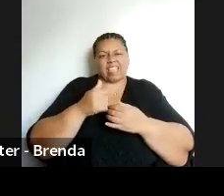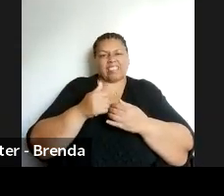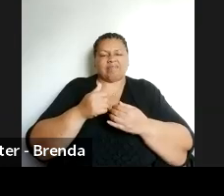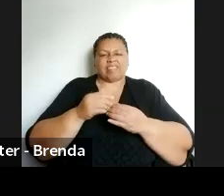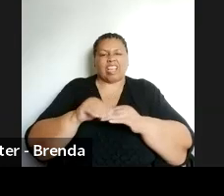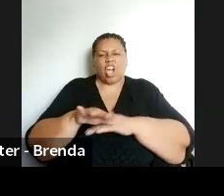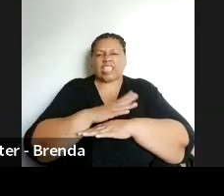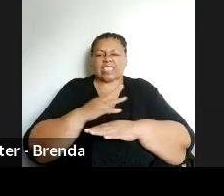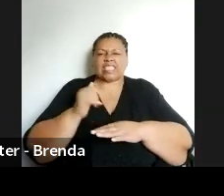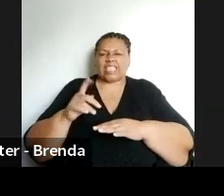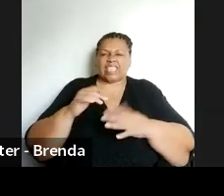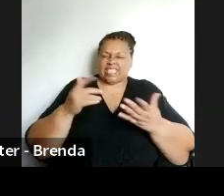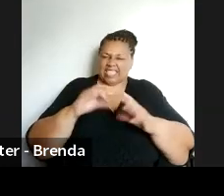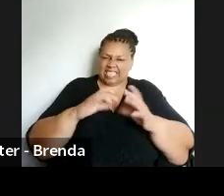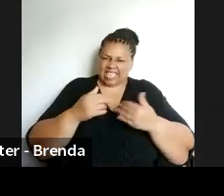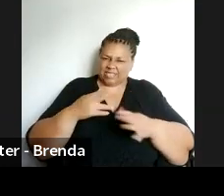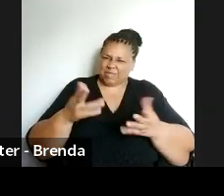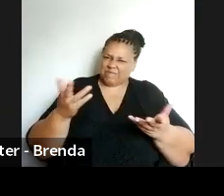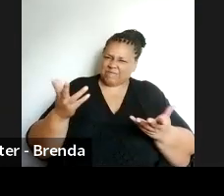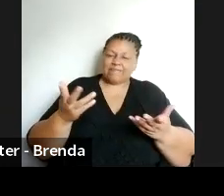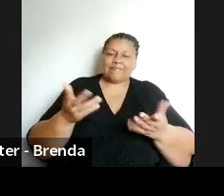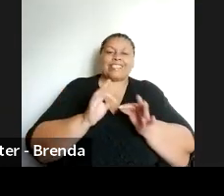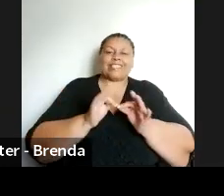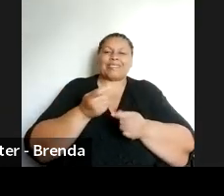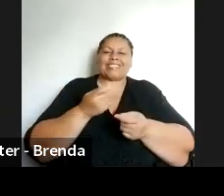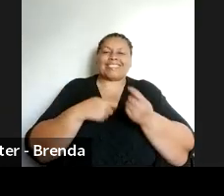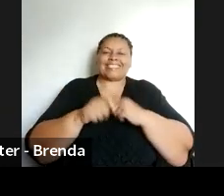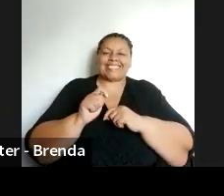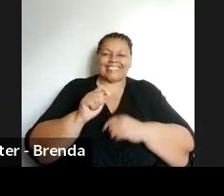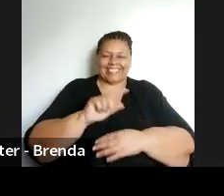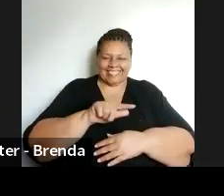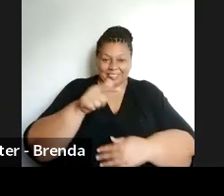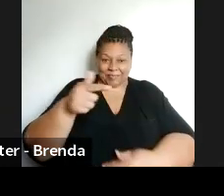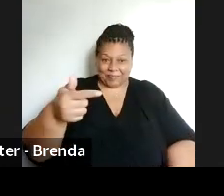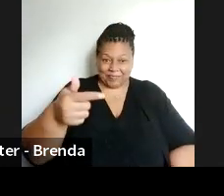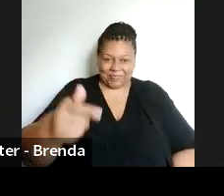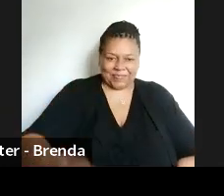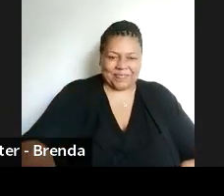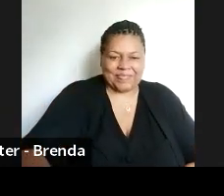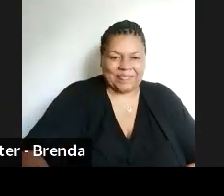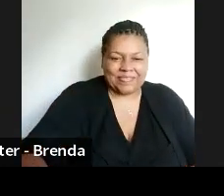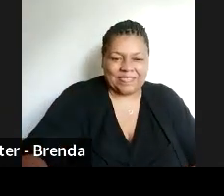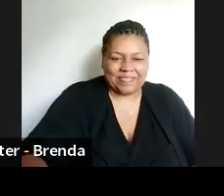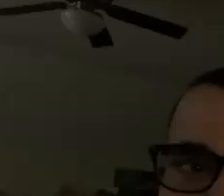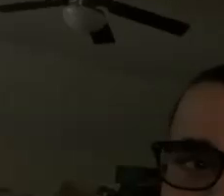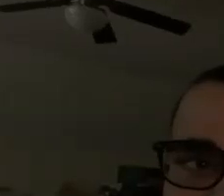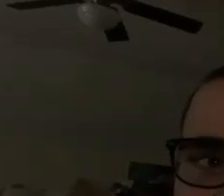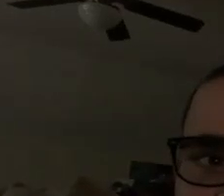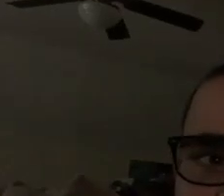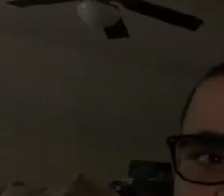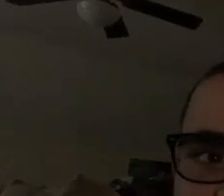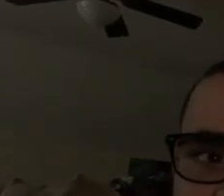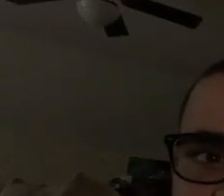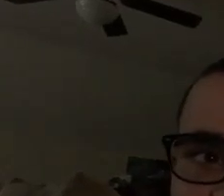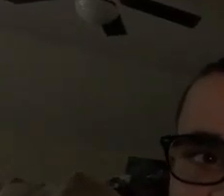like calling it classroom, Jack. Absolutely. It should just be called class. And same with honors. Like, I don't